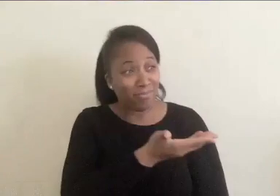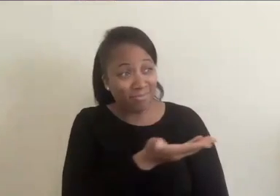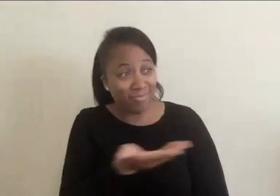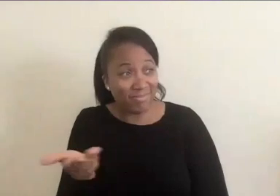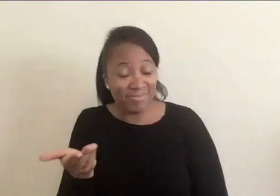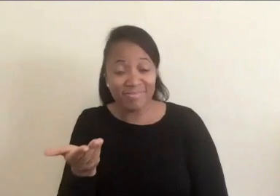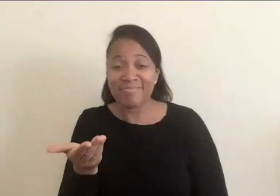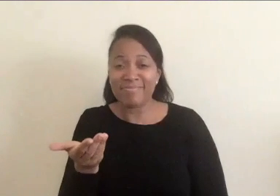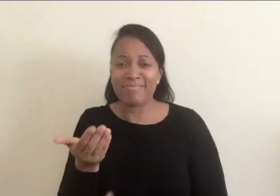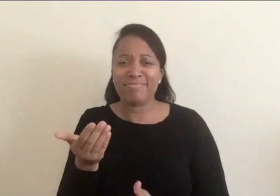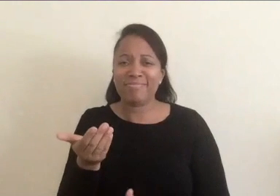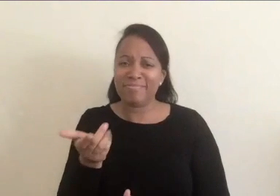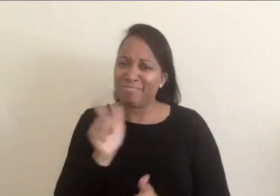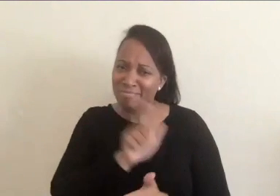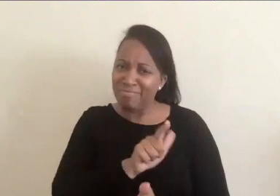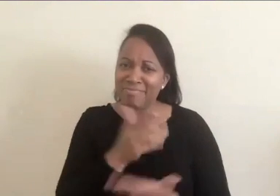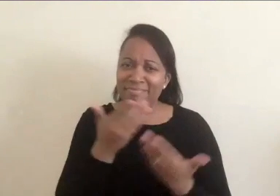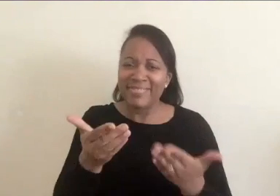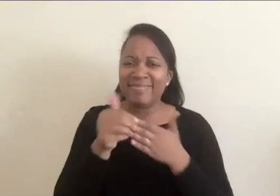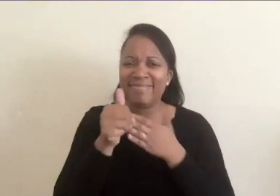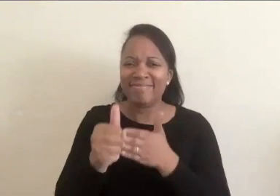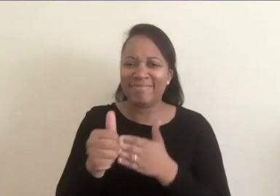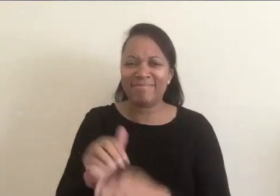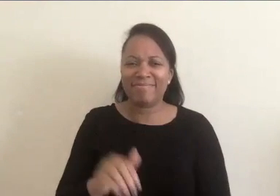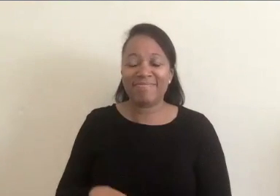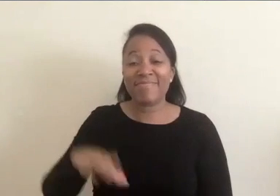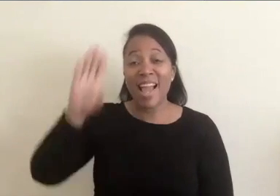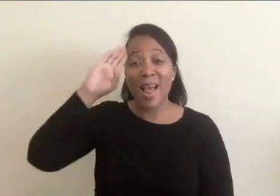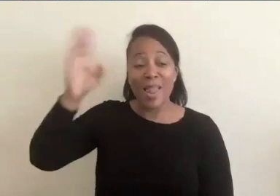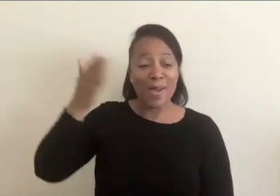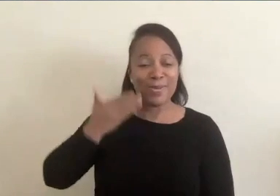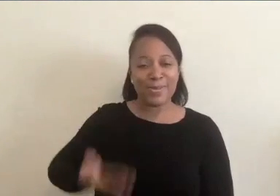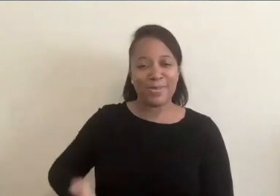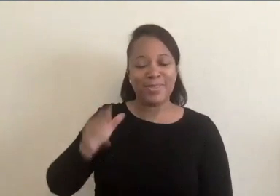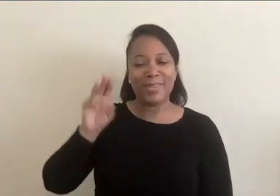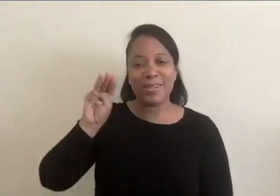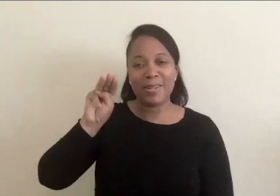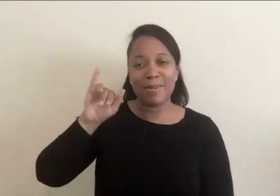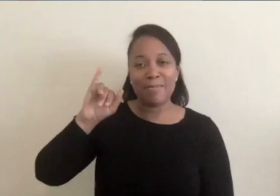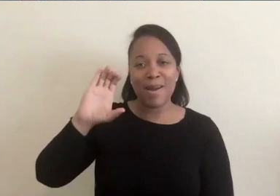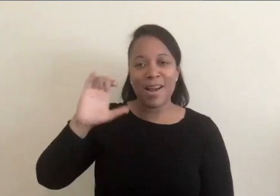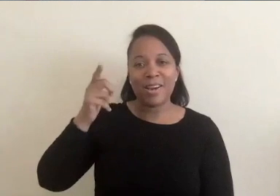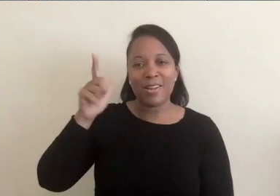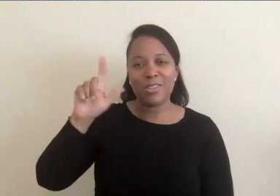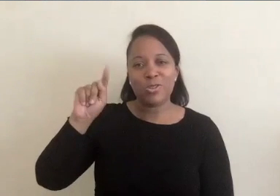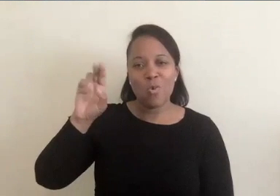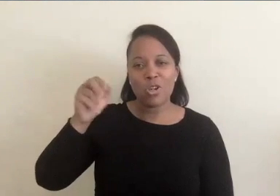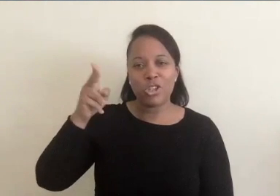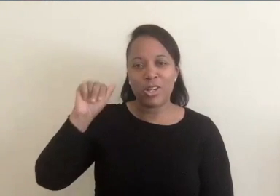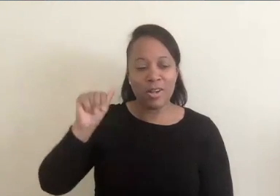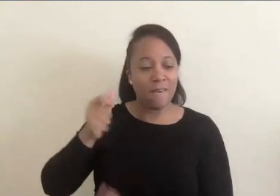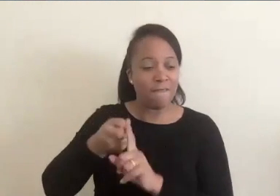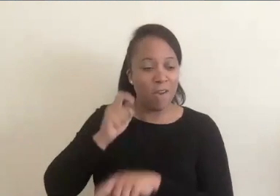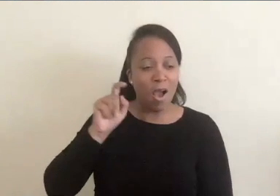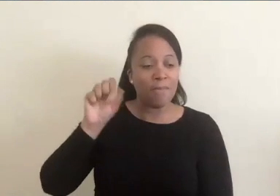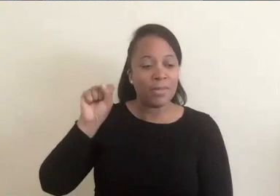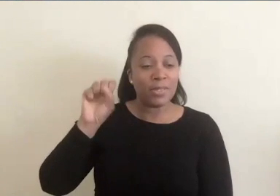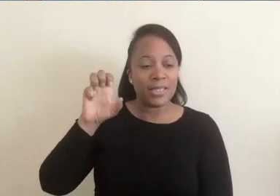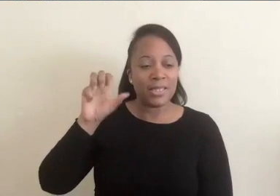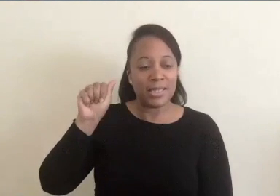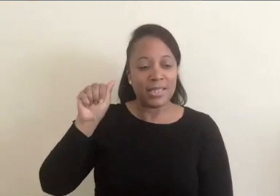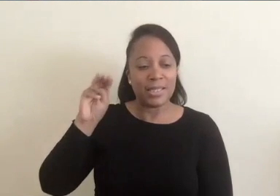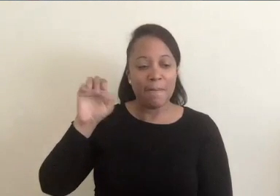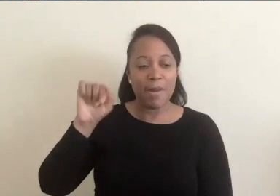why don't you take it from here and say hello. Hello, my name is Michael Torsha from the law firm